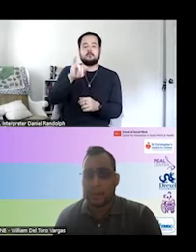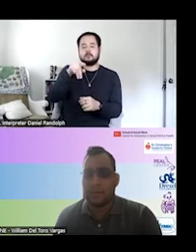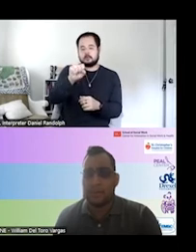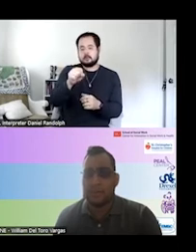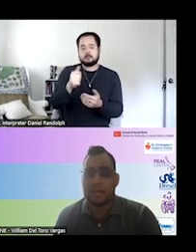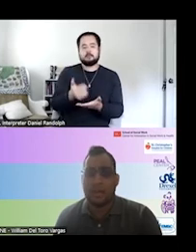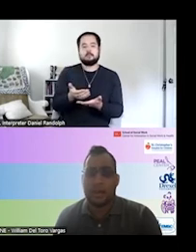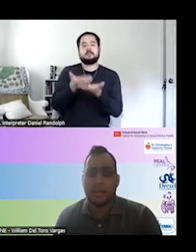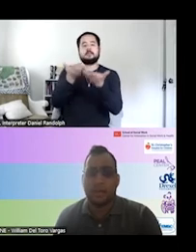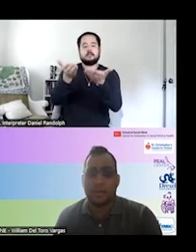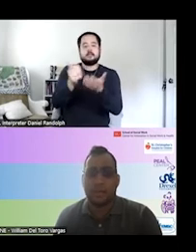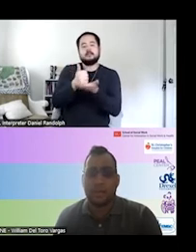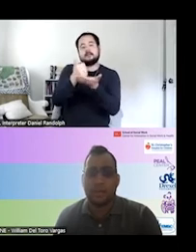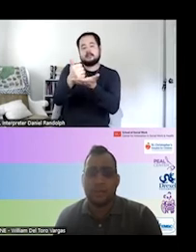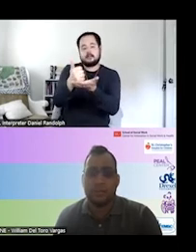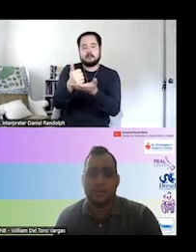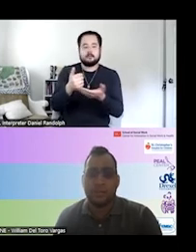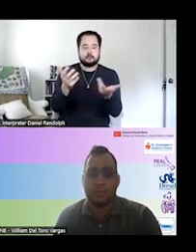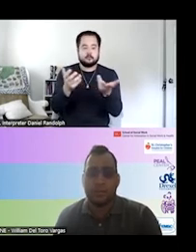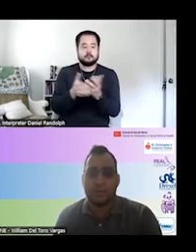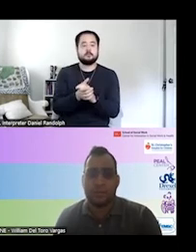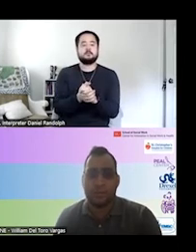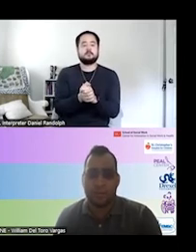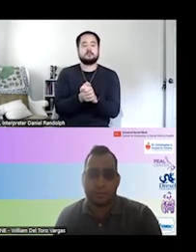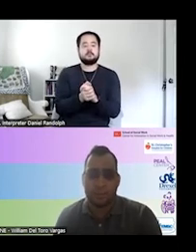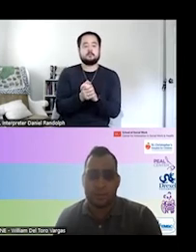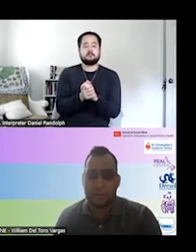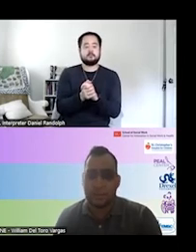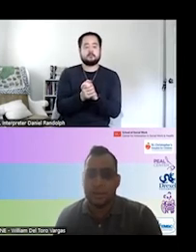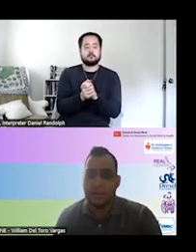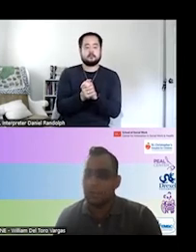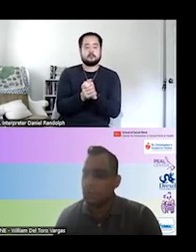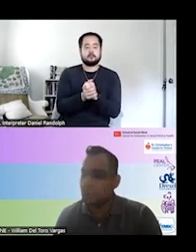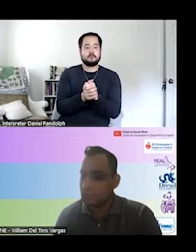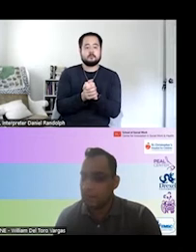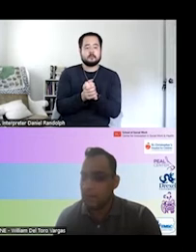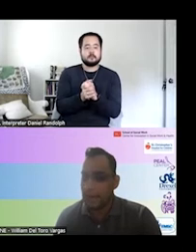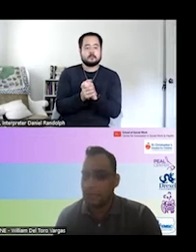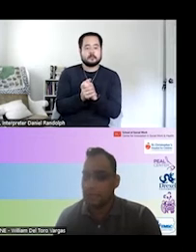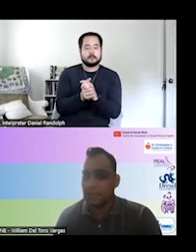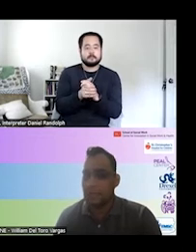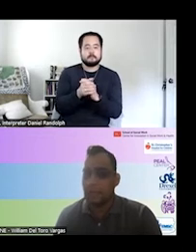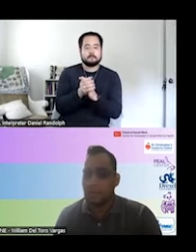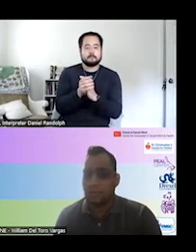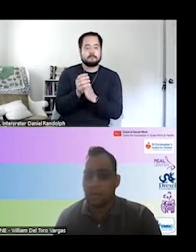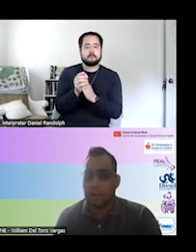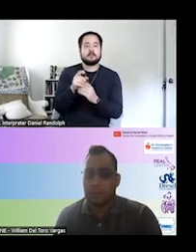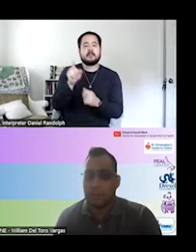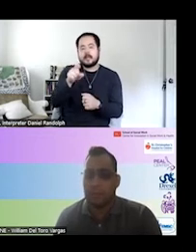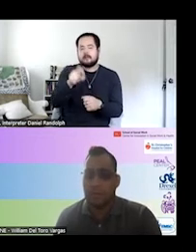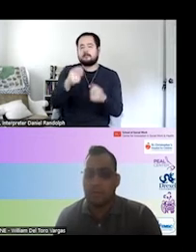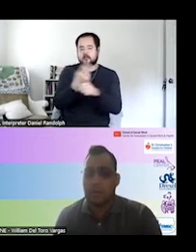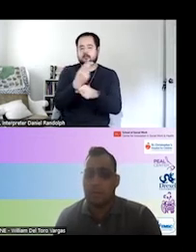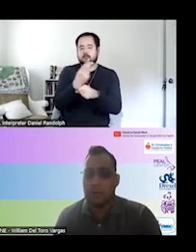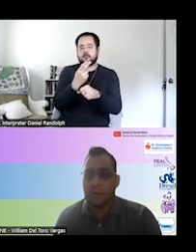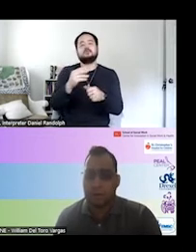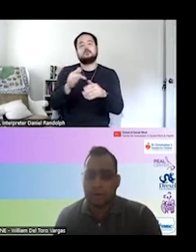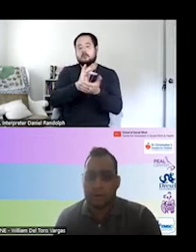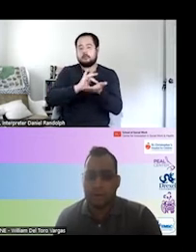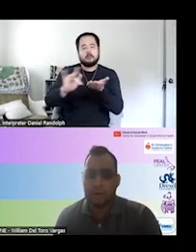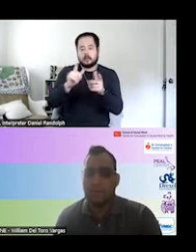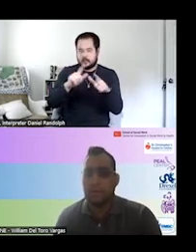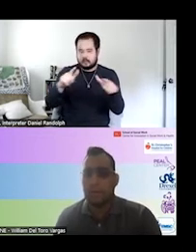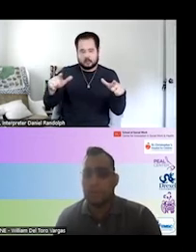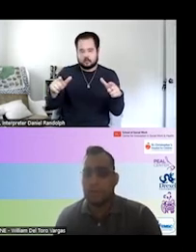the parent and child's health literacy needs to be considered to avoid assumptions, use plain language, describe both what you